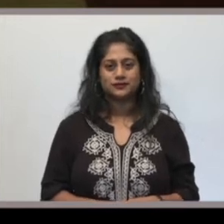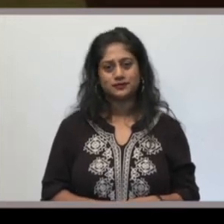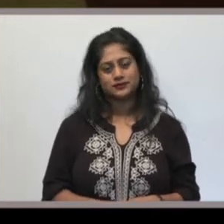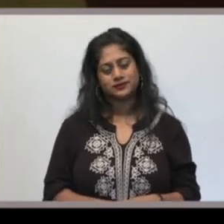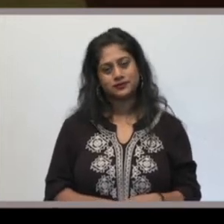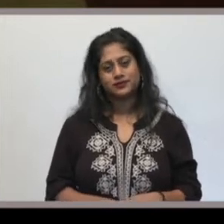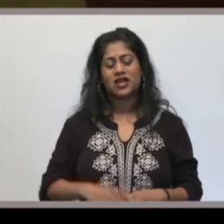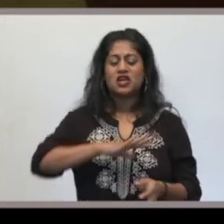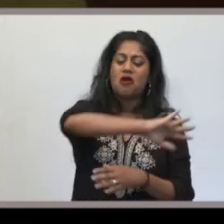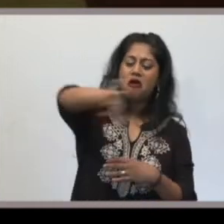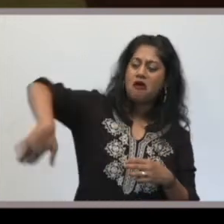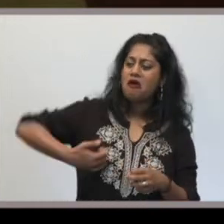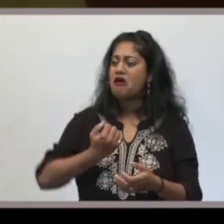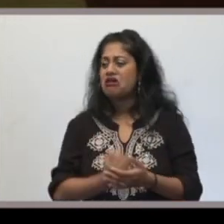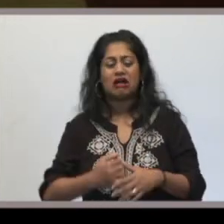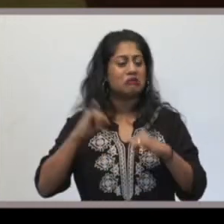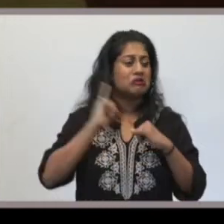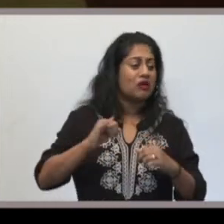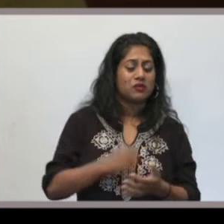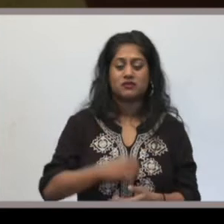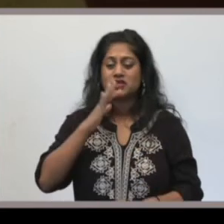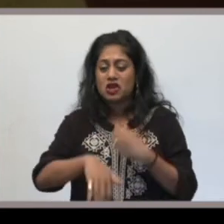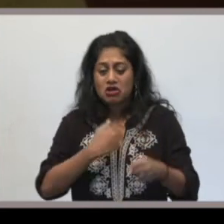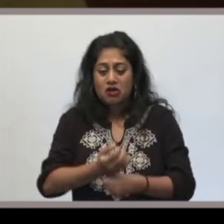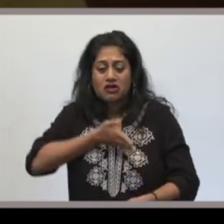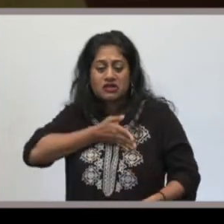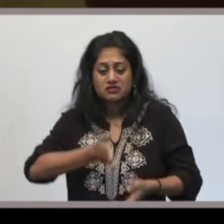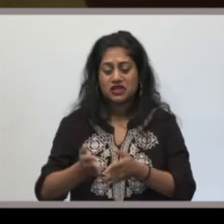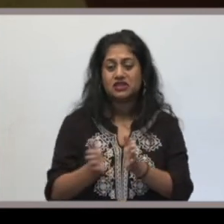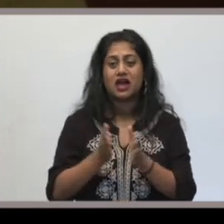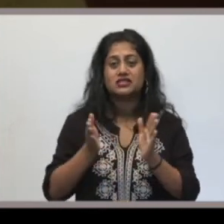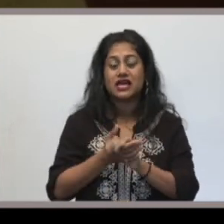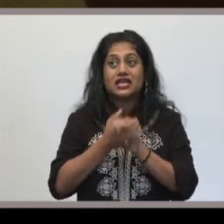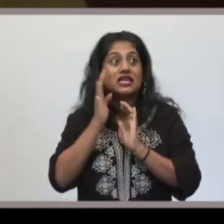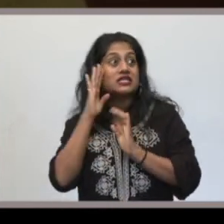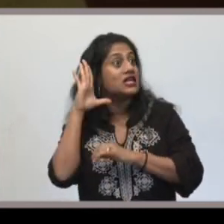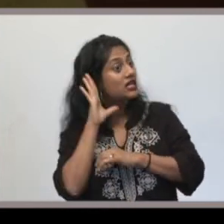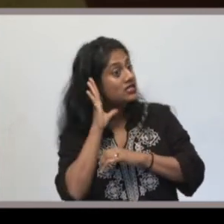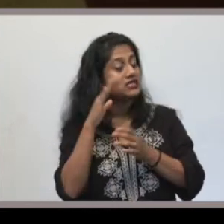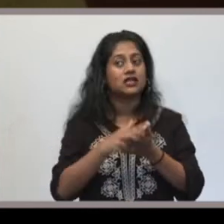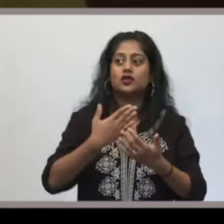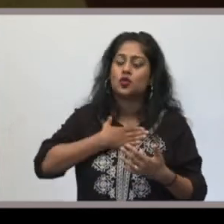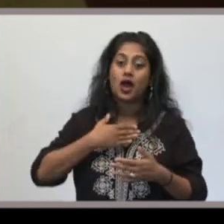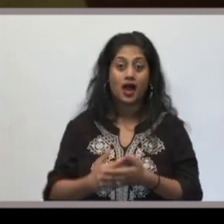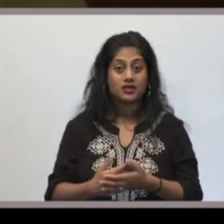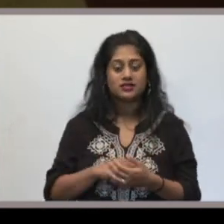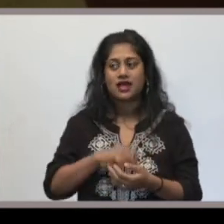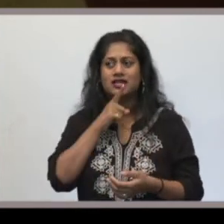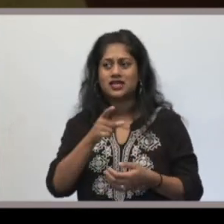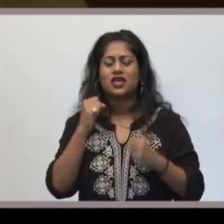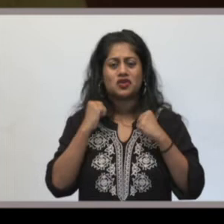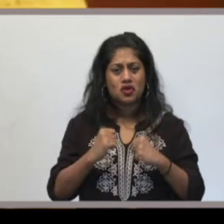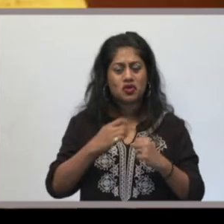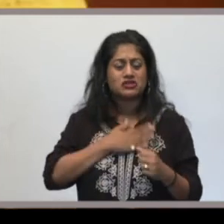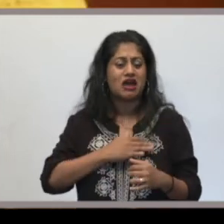our troubles so that we can comfort others with the comfort we ourselves have received from